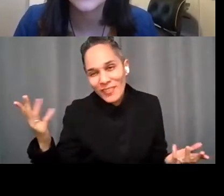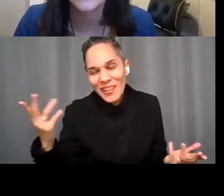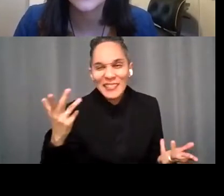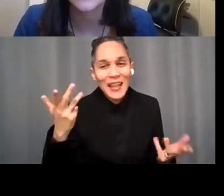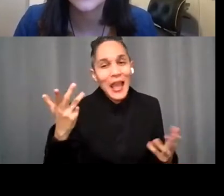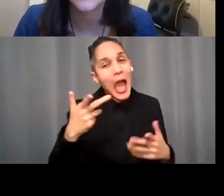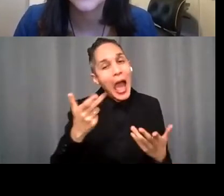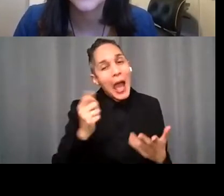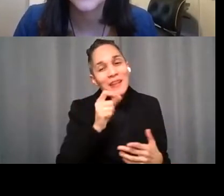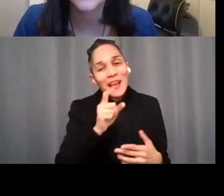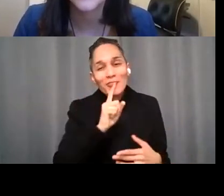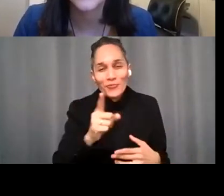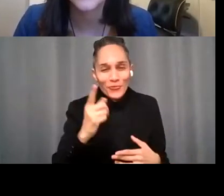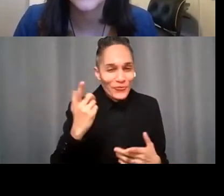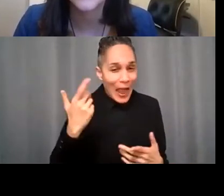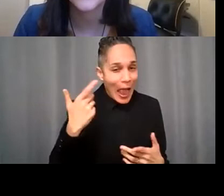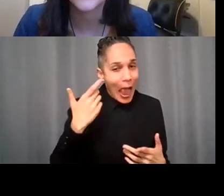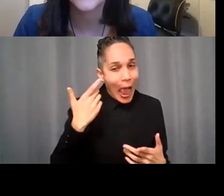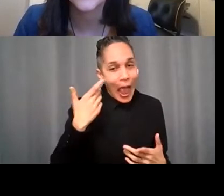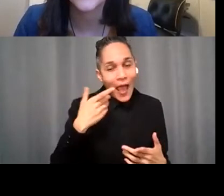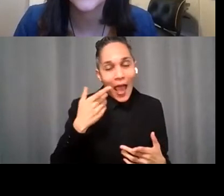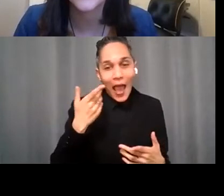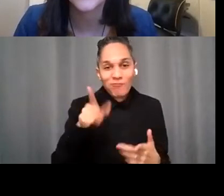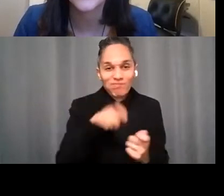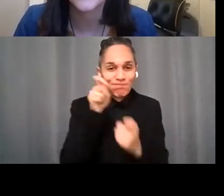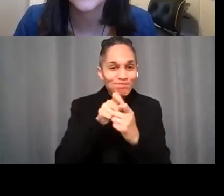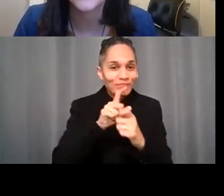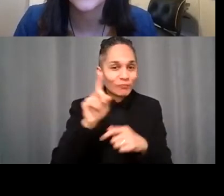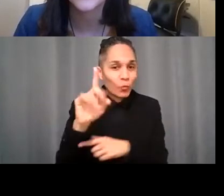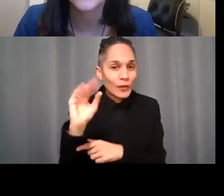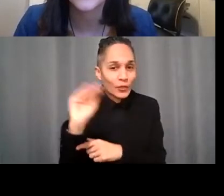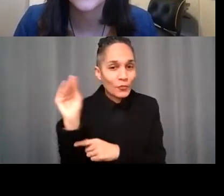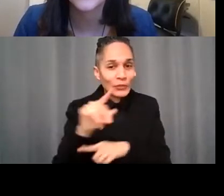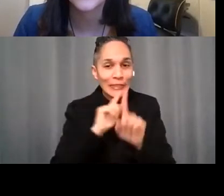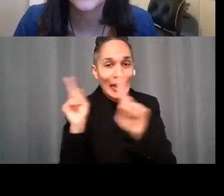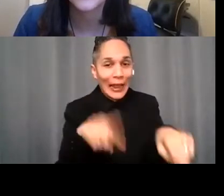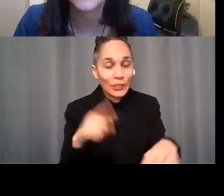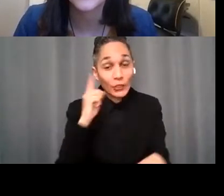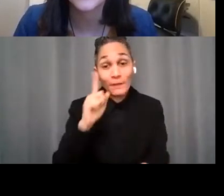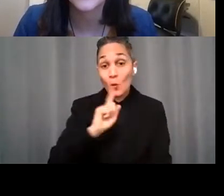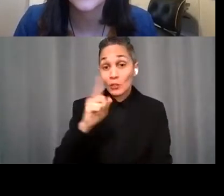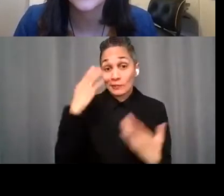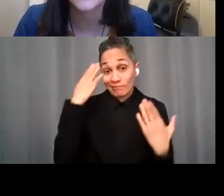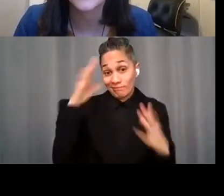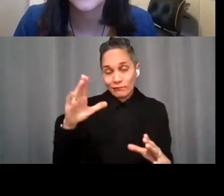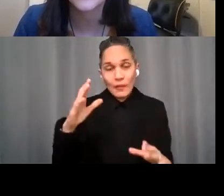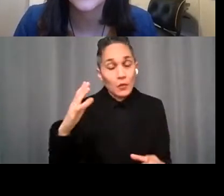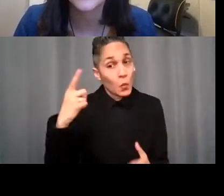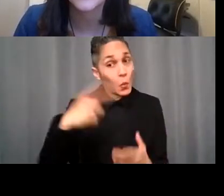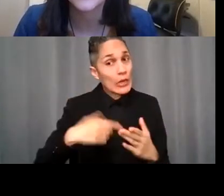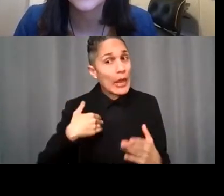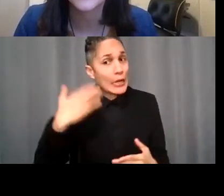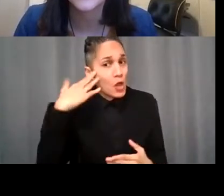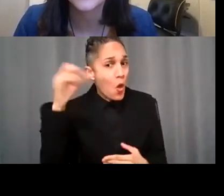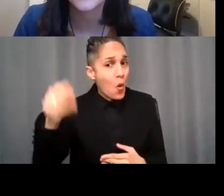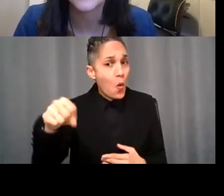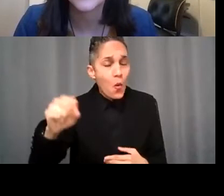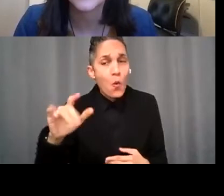Yeah, I'm not sure I know the answer to that for sure. What I do know is